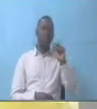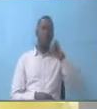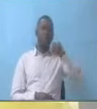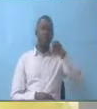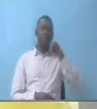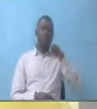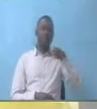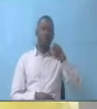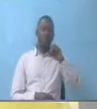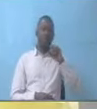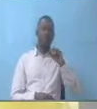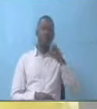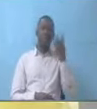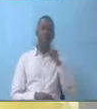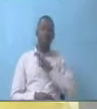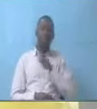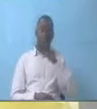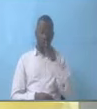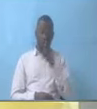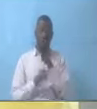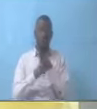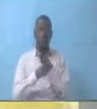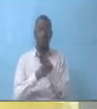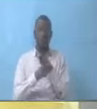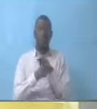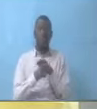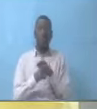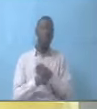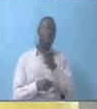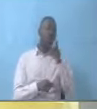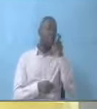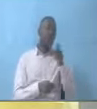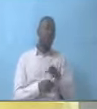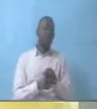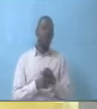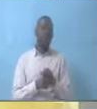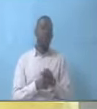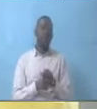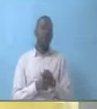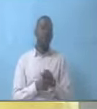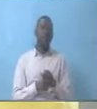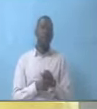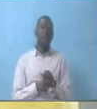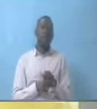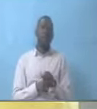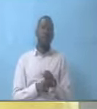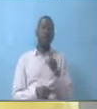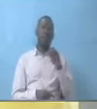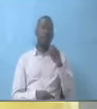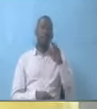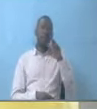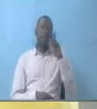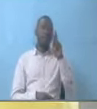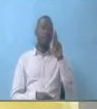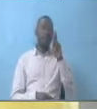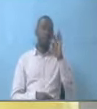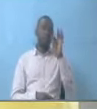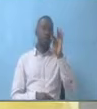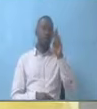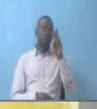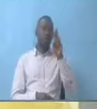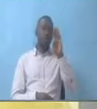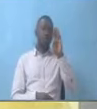Inspector Kutubo Subare Subare Sabure Sabure Inspector Kutubo Sabure would be our